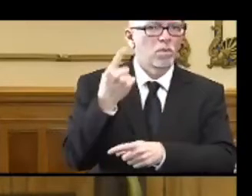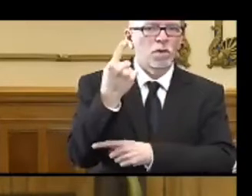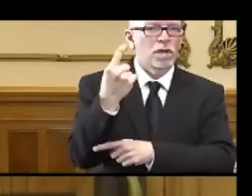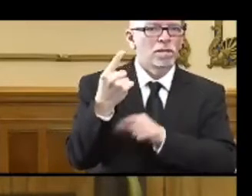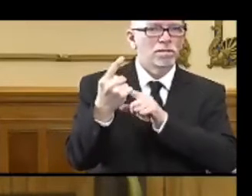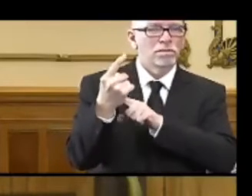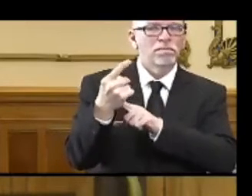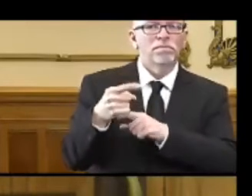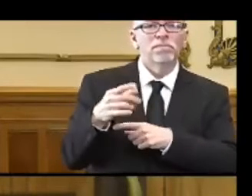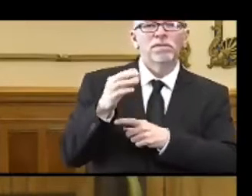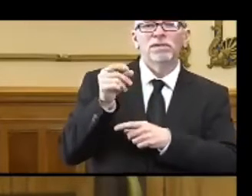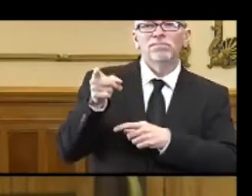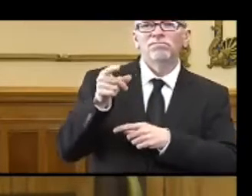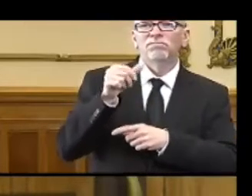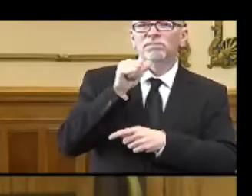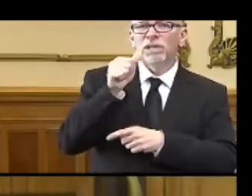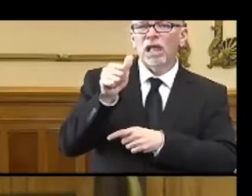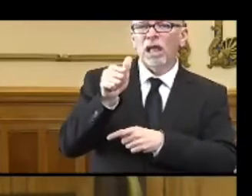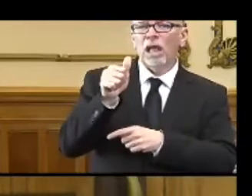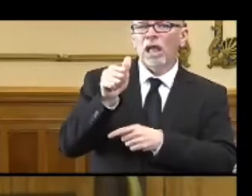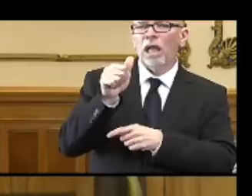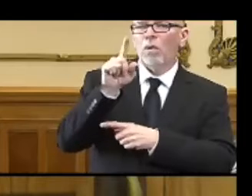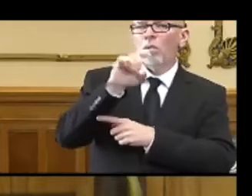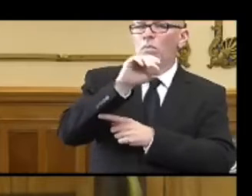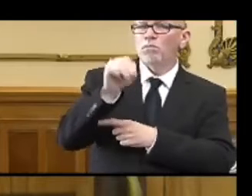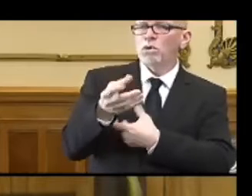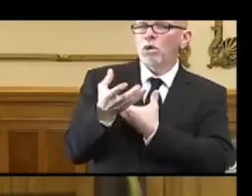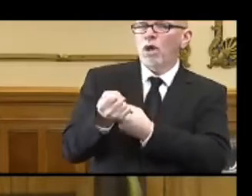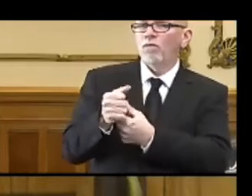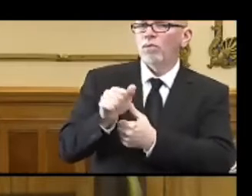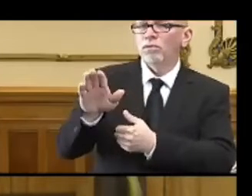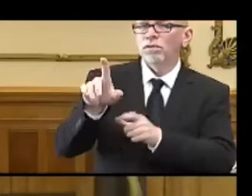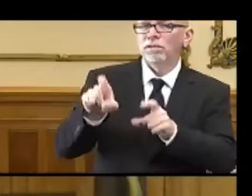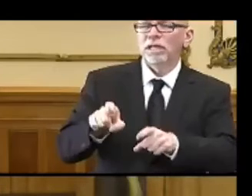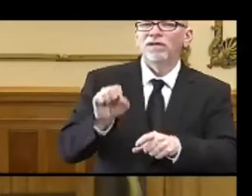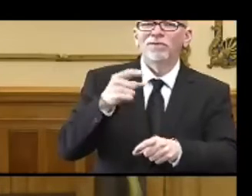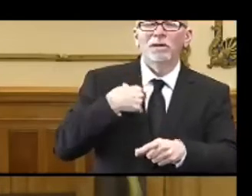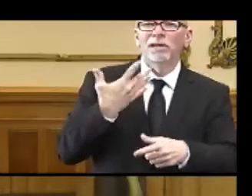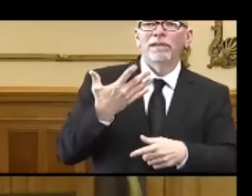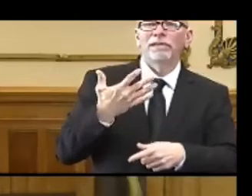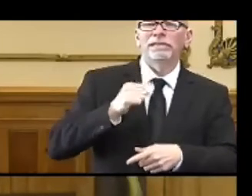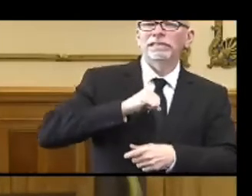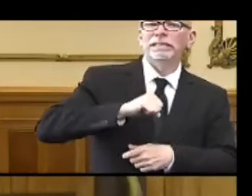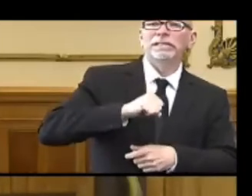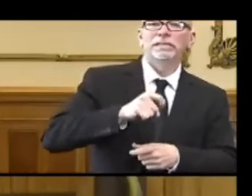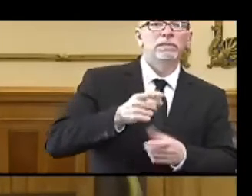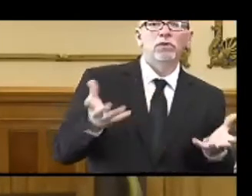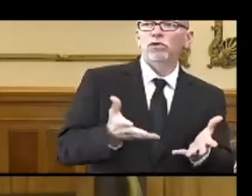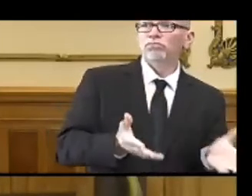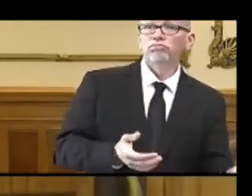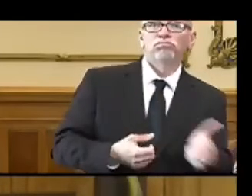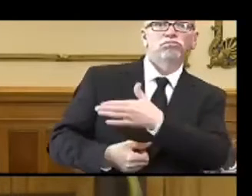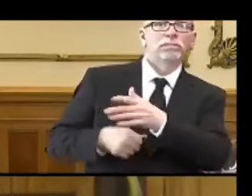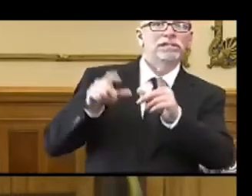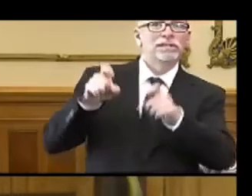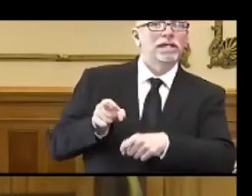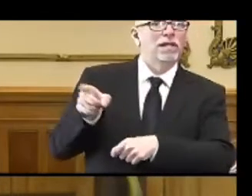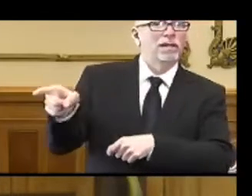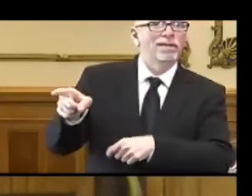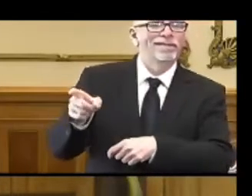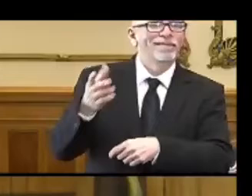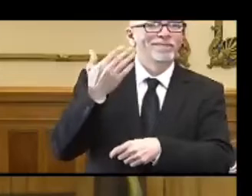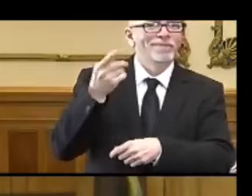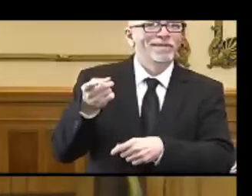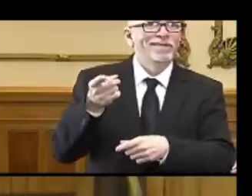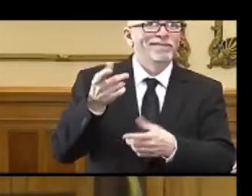they're not very confident of the testing there. So I really hesitate to encourage people to do a lot of testing to see if they're